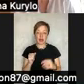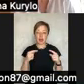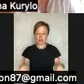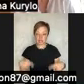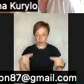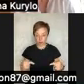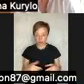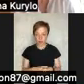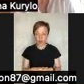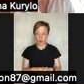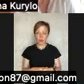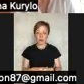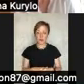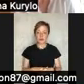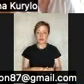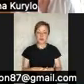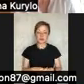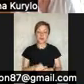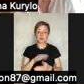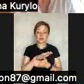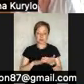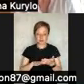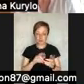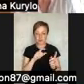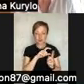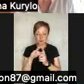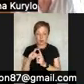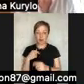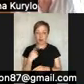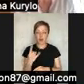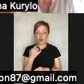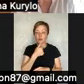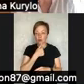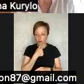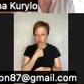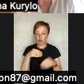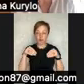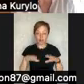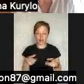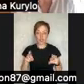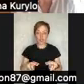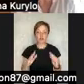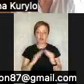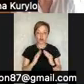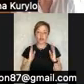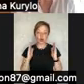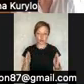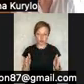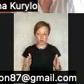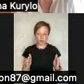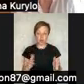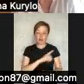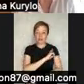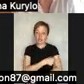which is not feasible, because this child is using a wheelchair. Then I continue the quote. Once we